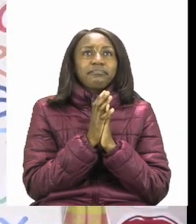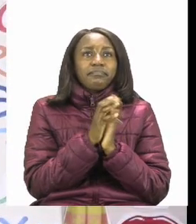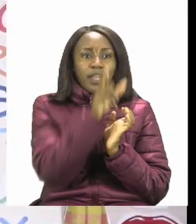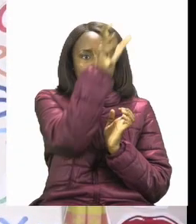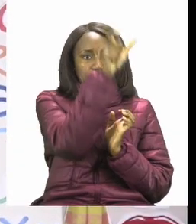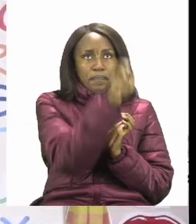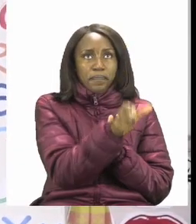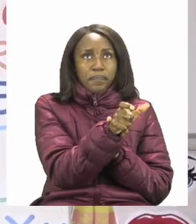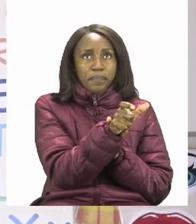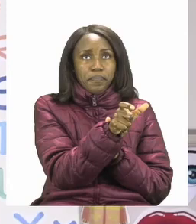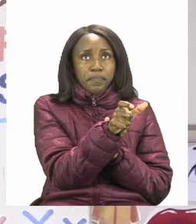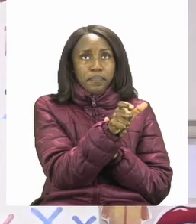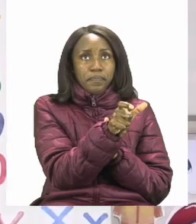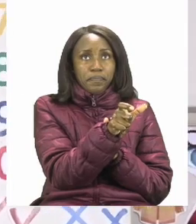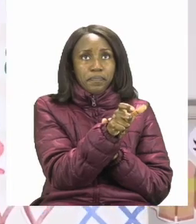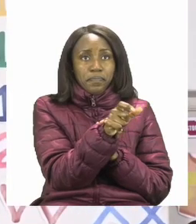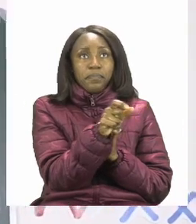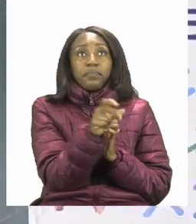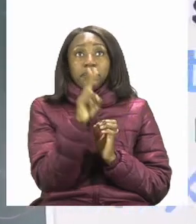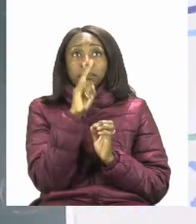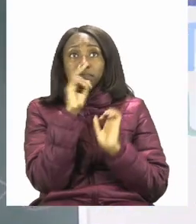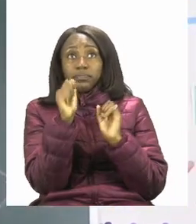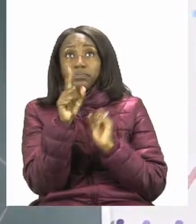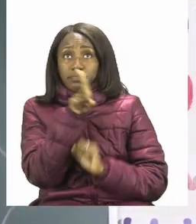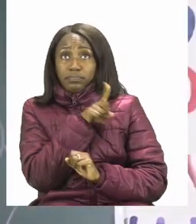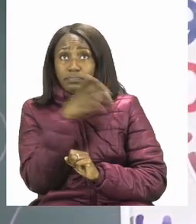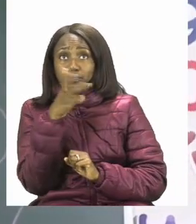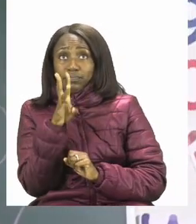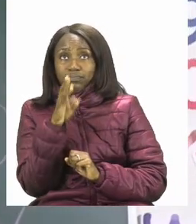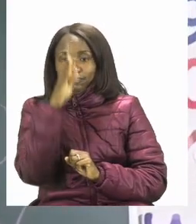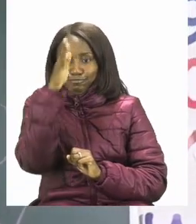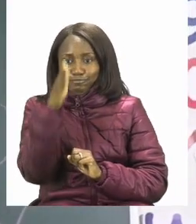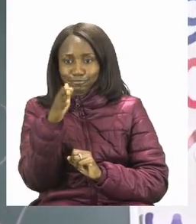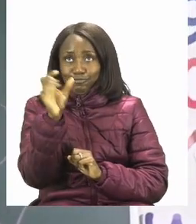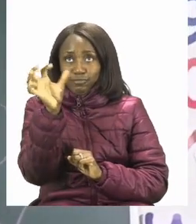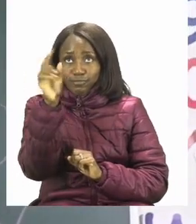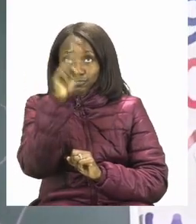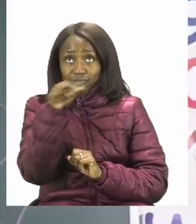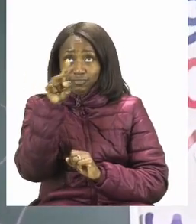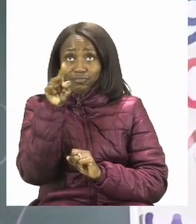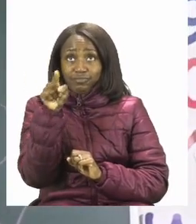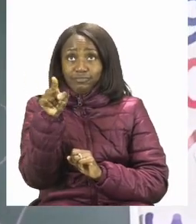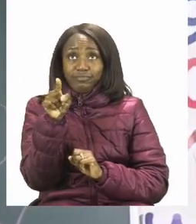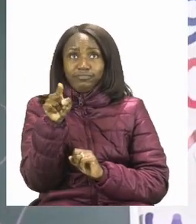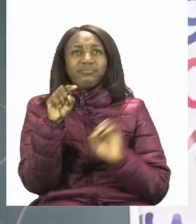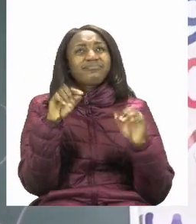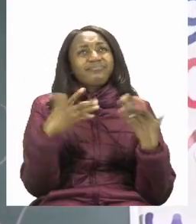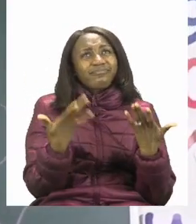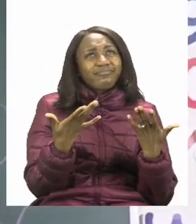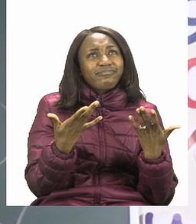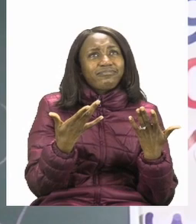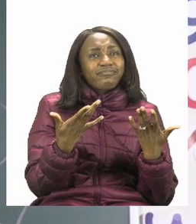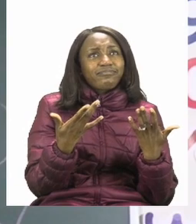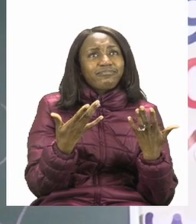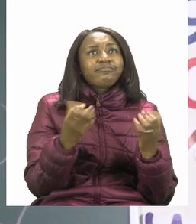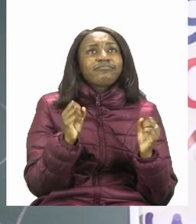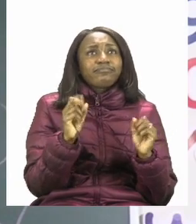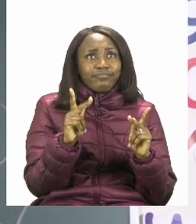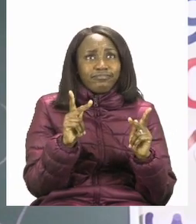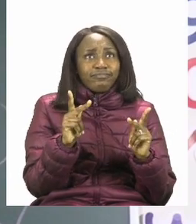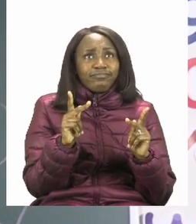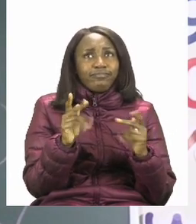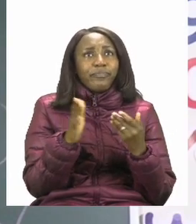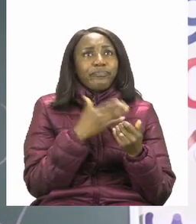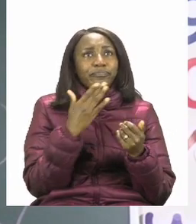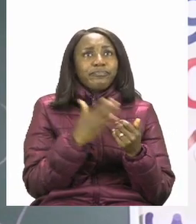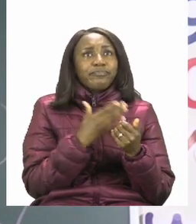board. And like I said before, we need to have the answer 16. How are we going to do that? Well, it's very